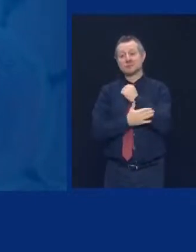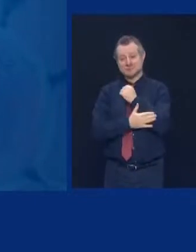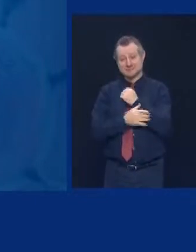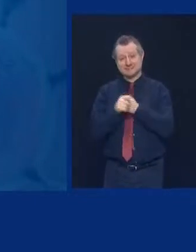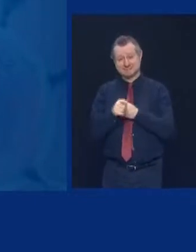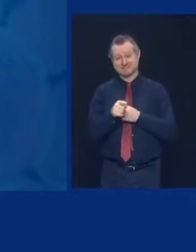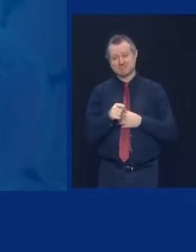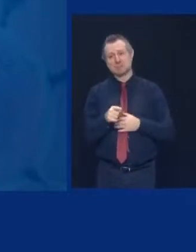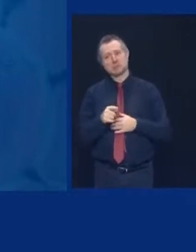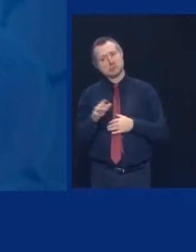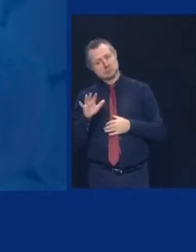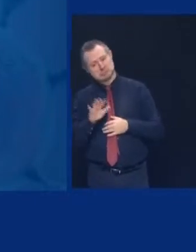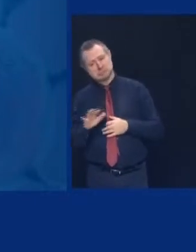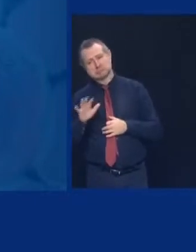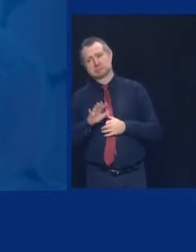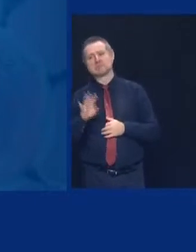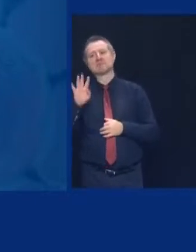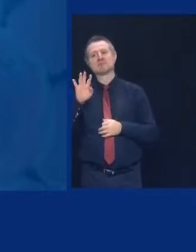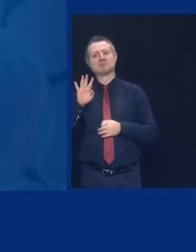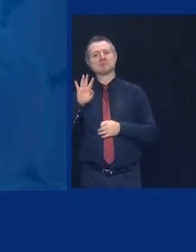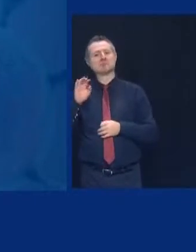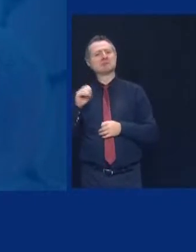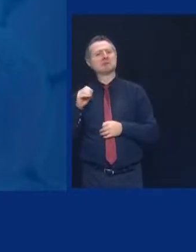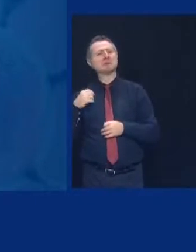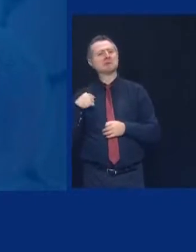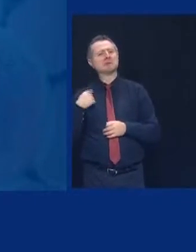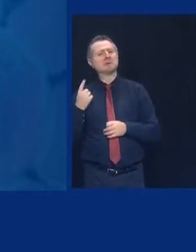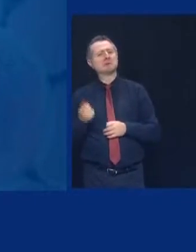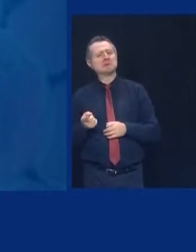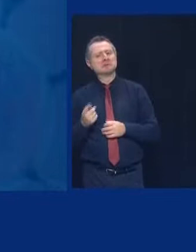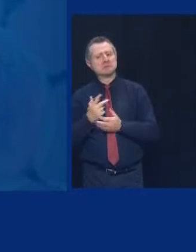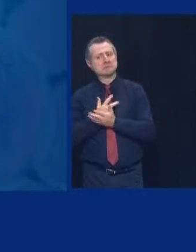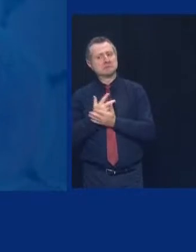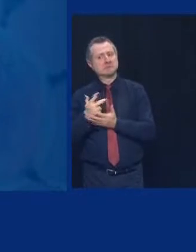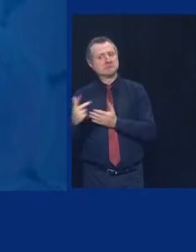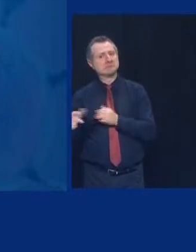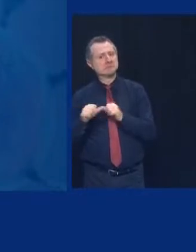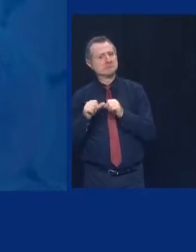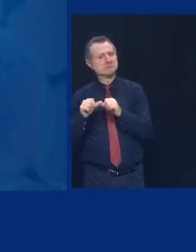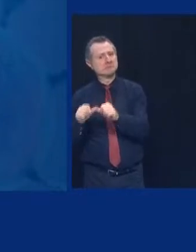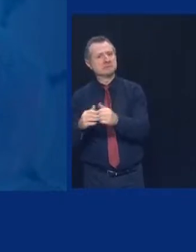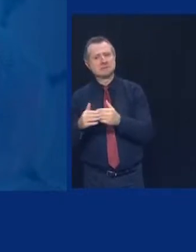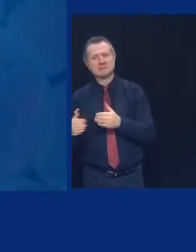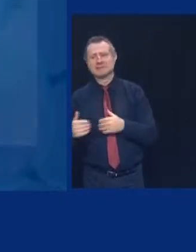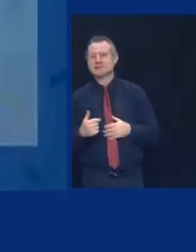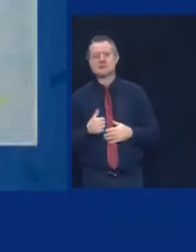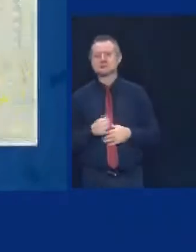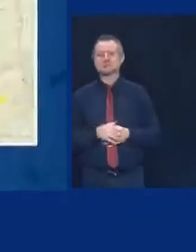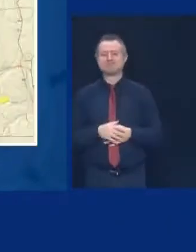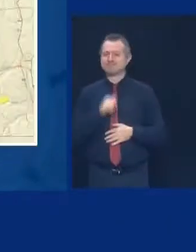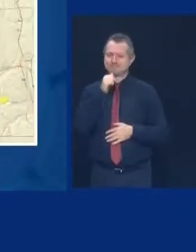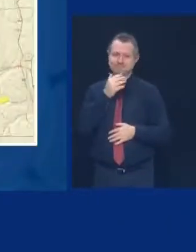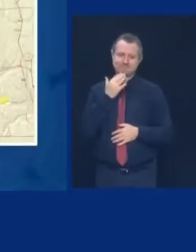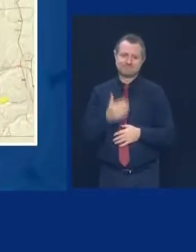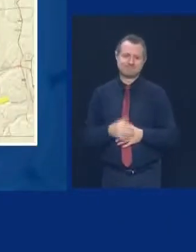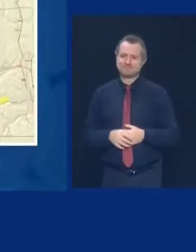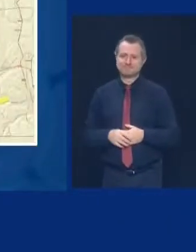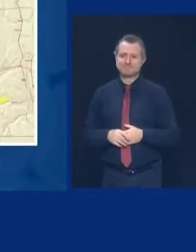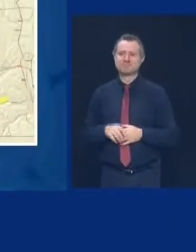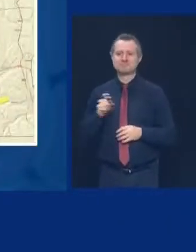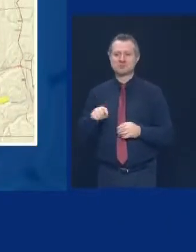about 4% for 3 weeks. And that is not good. And again, we're going to try to drill